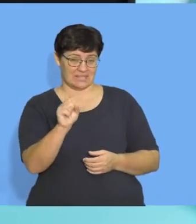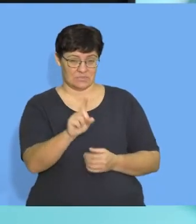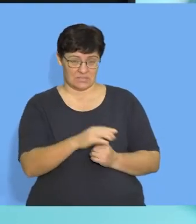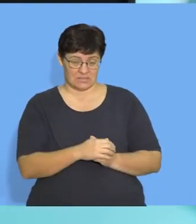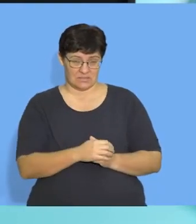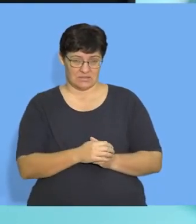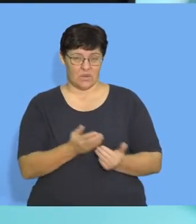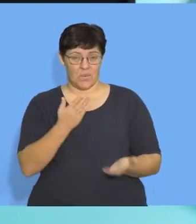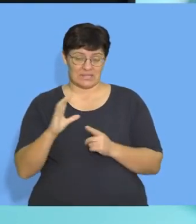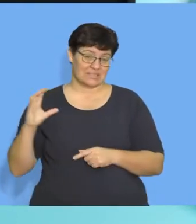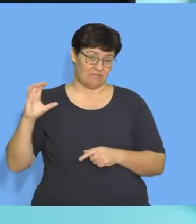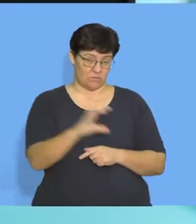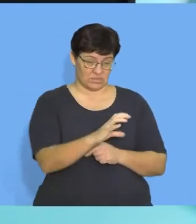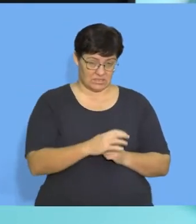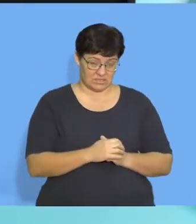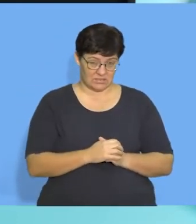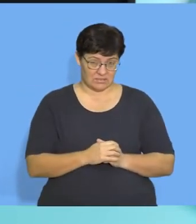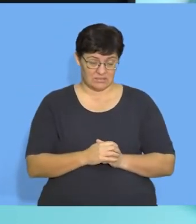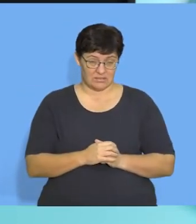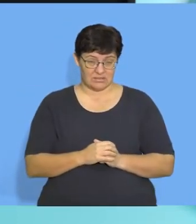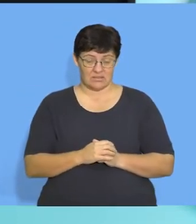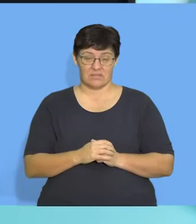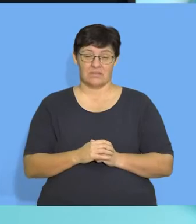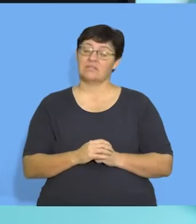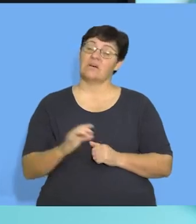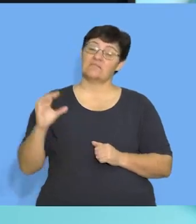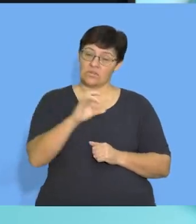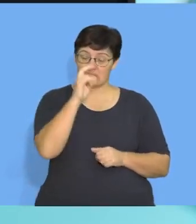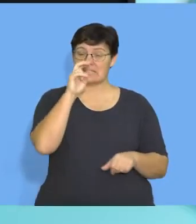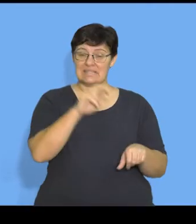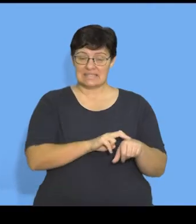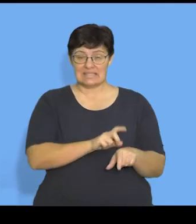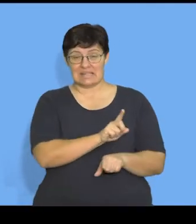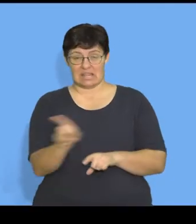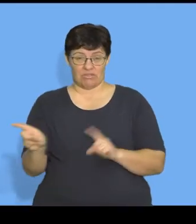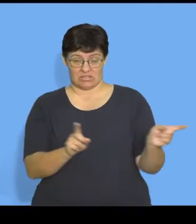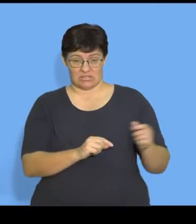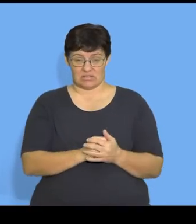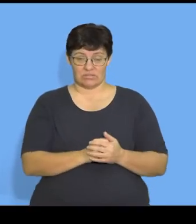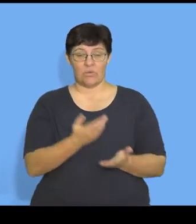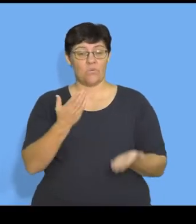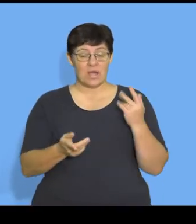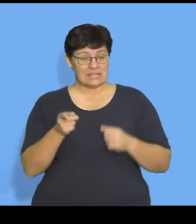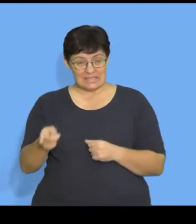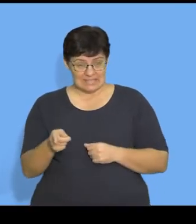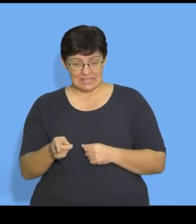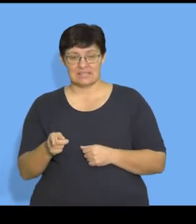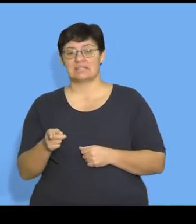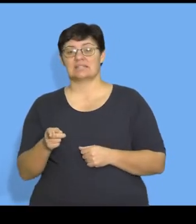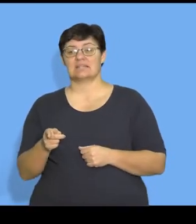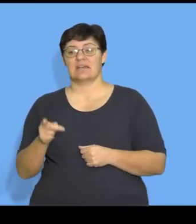before, is a force. Forces need a direction. So weight is a